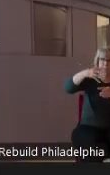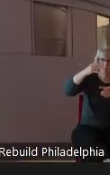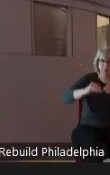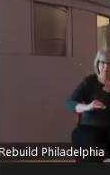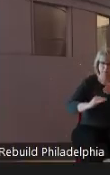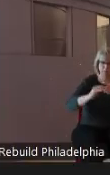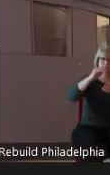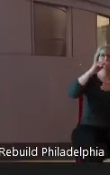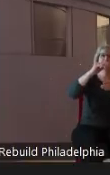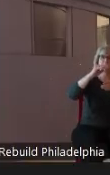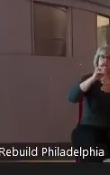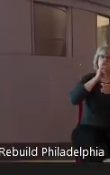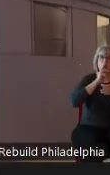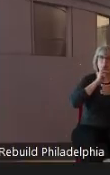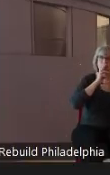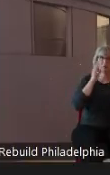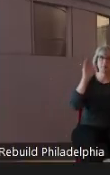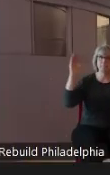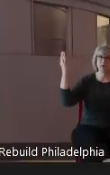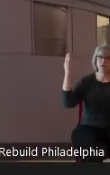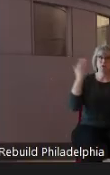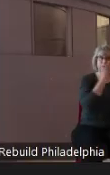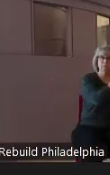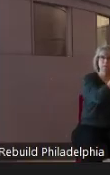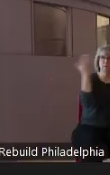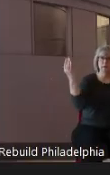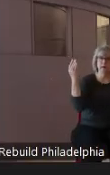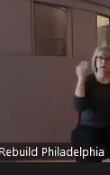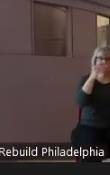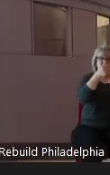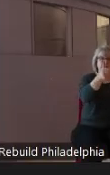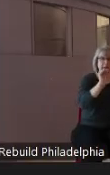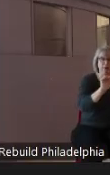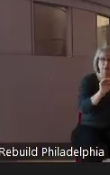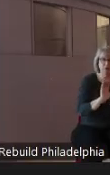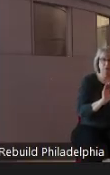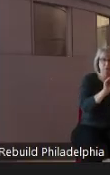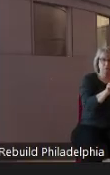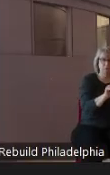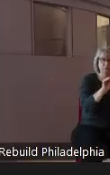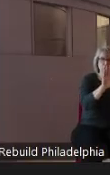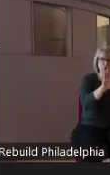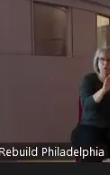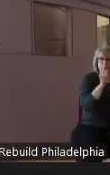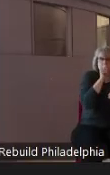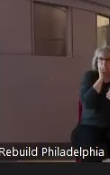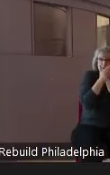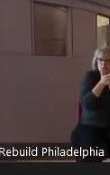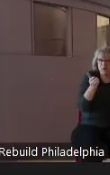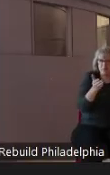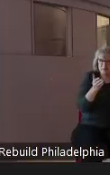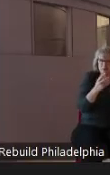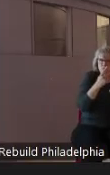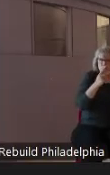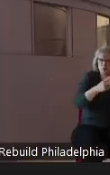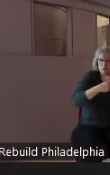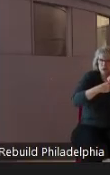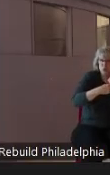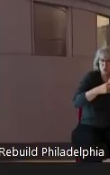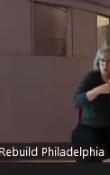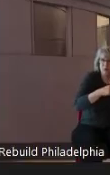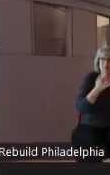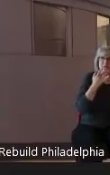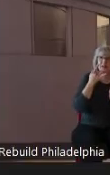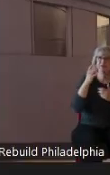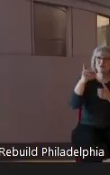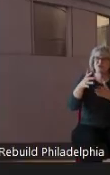break, mirrors on the wall, and cubbies to store personal items while exercising. This is one of our favorite